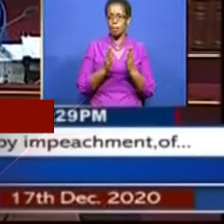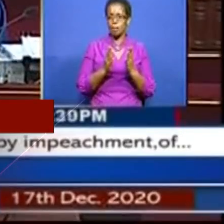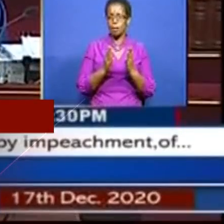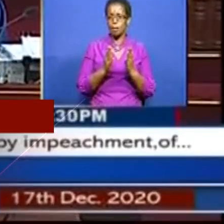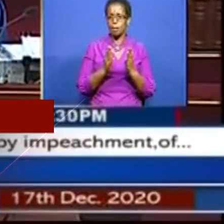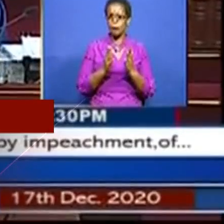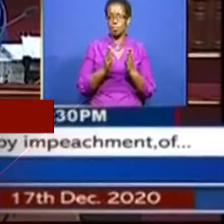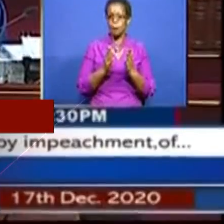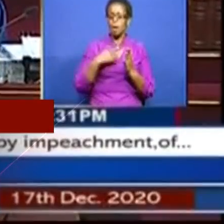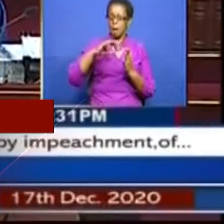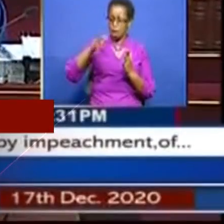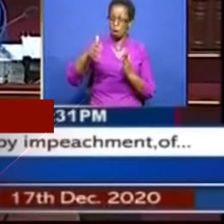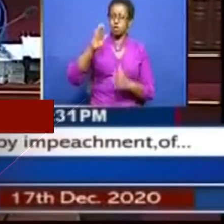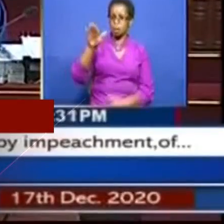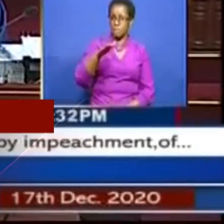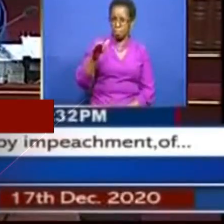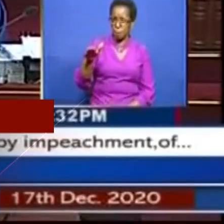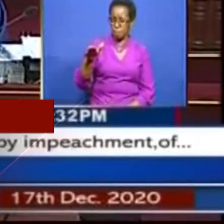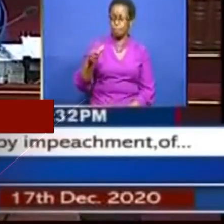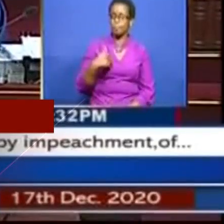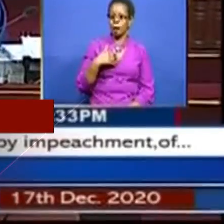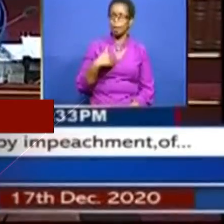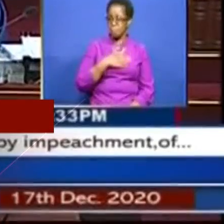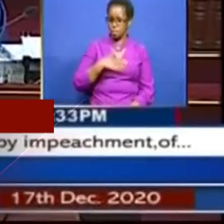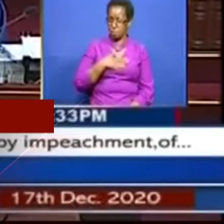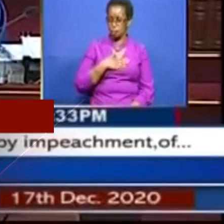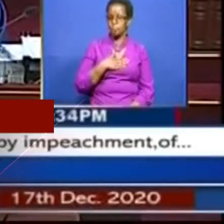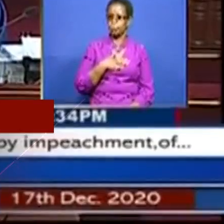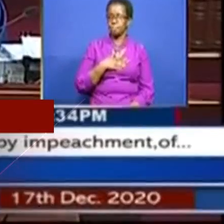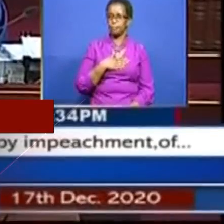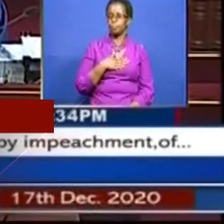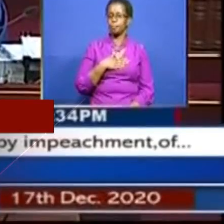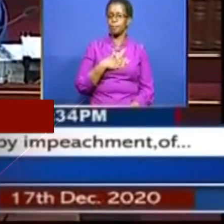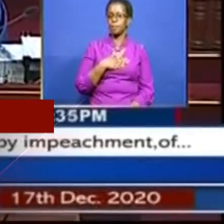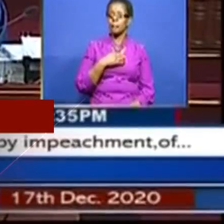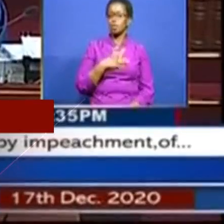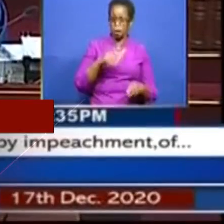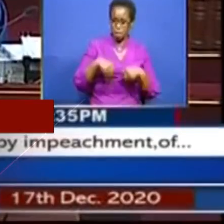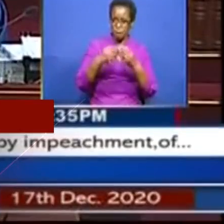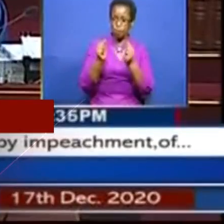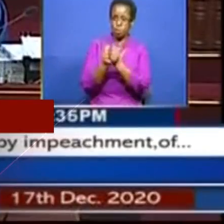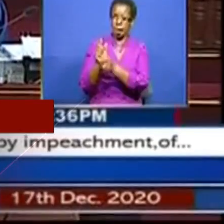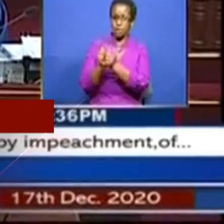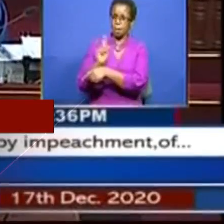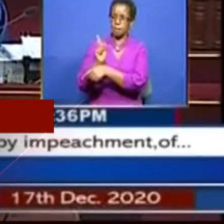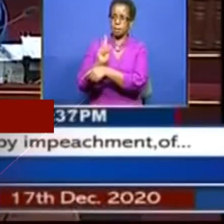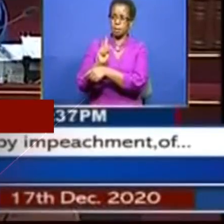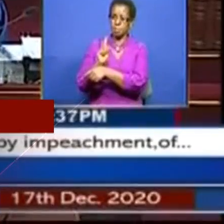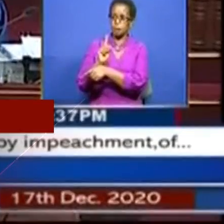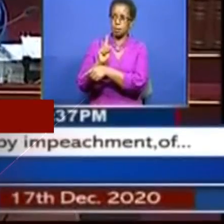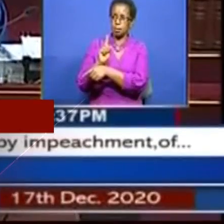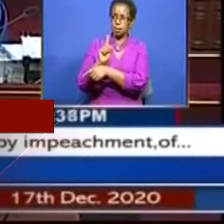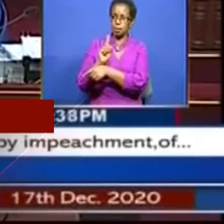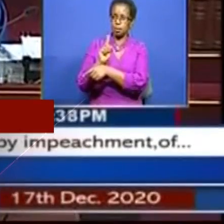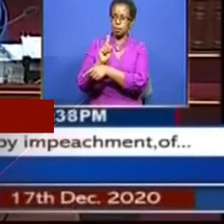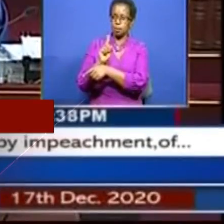the county assembly. Please read. I will give you 10 minutes. I better be precise now. That's going to